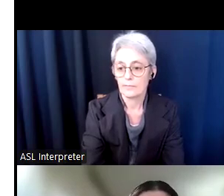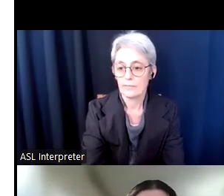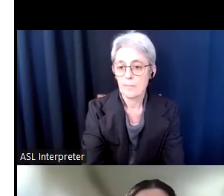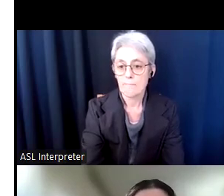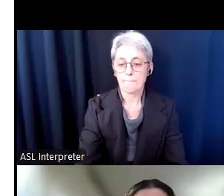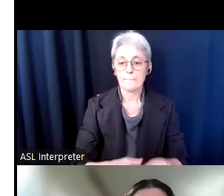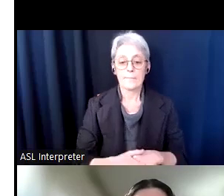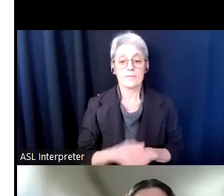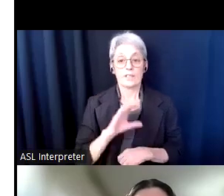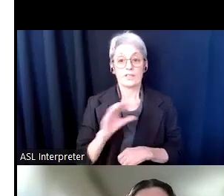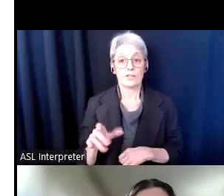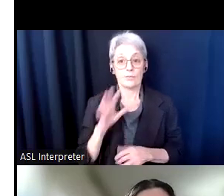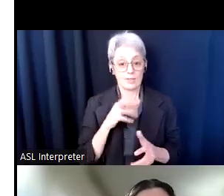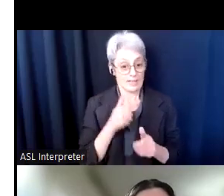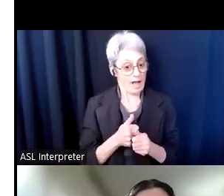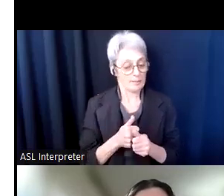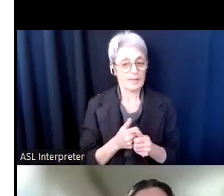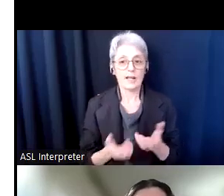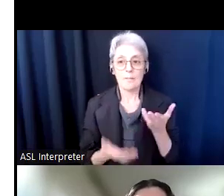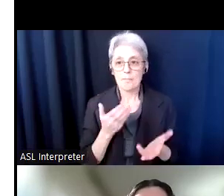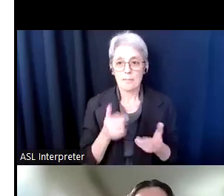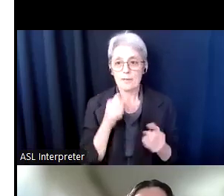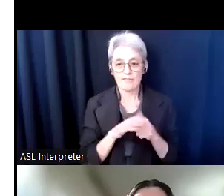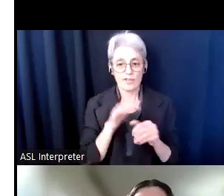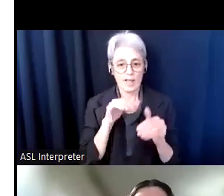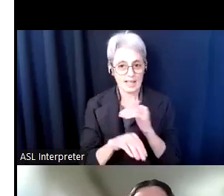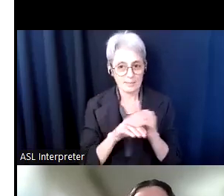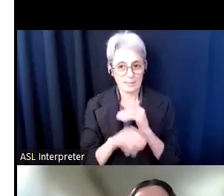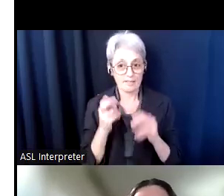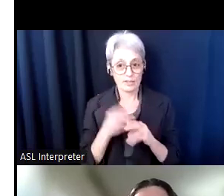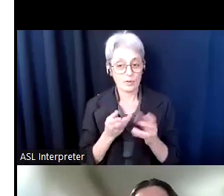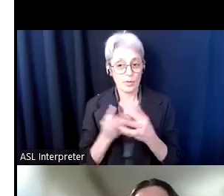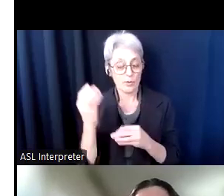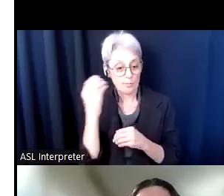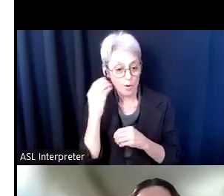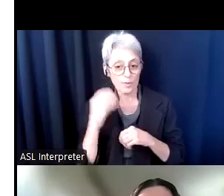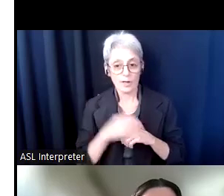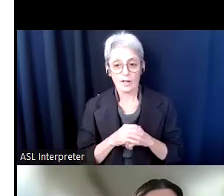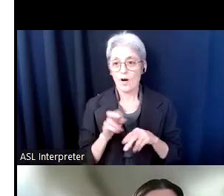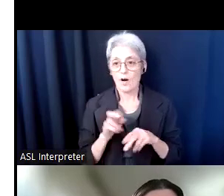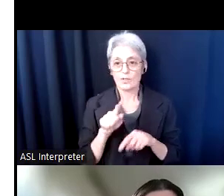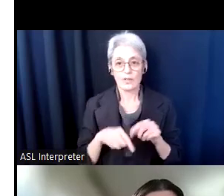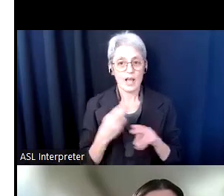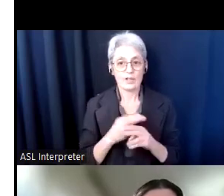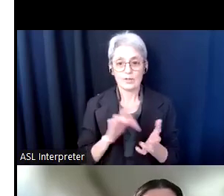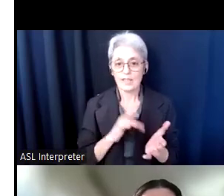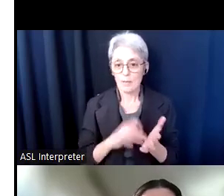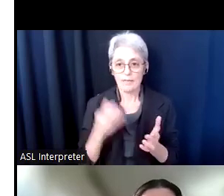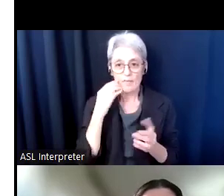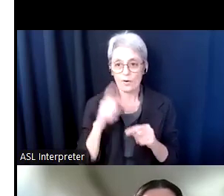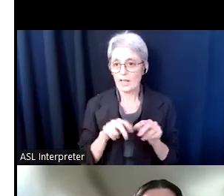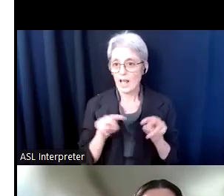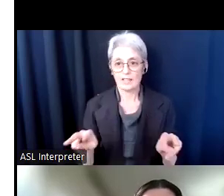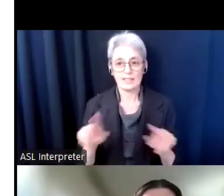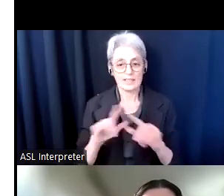accessibility may not work if you're joining with a mobile device, and slides can no longer be viewed simultaneously via a tablet or phone. So please